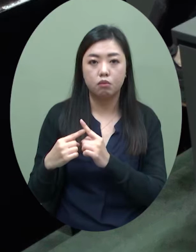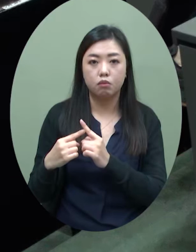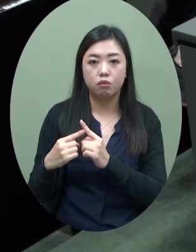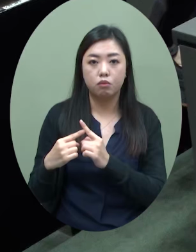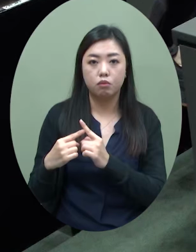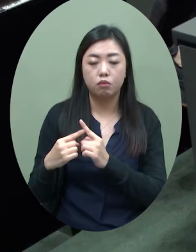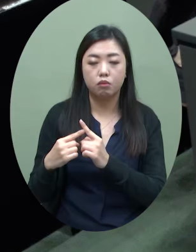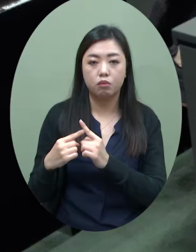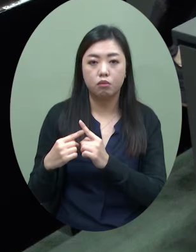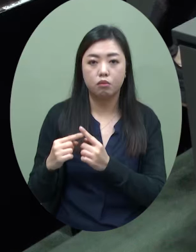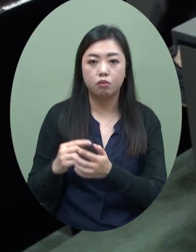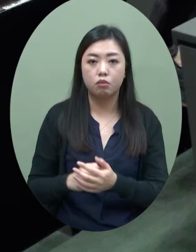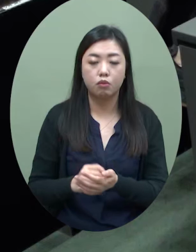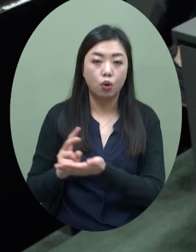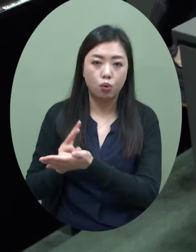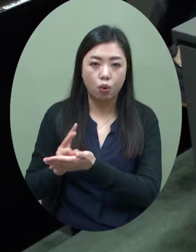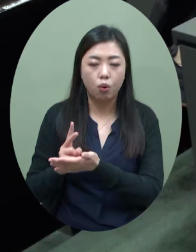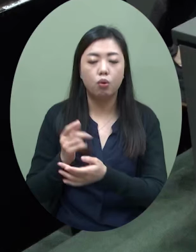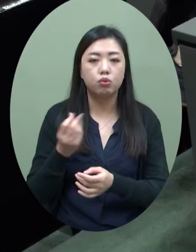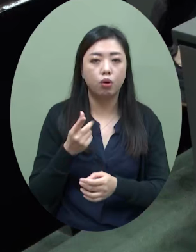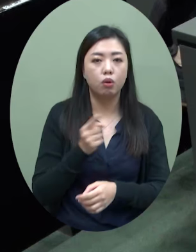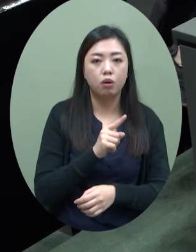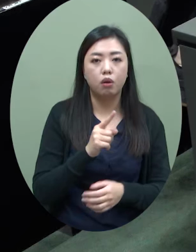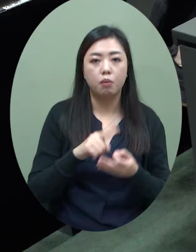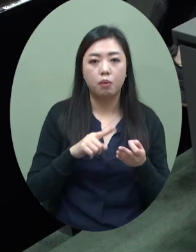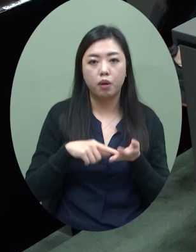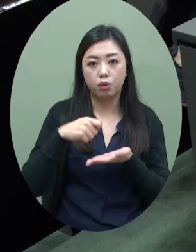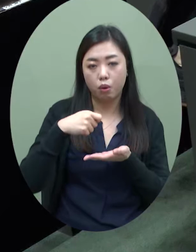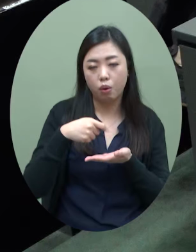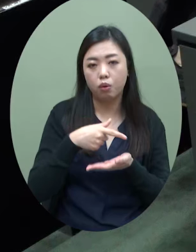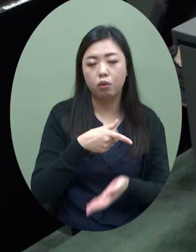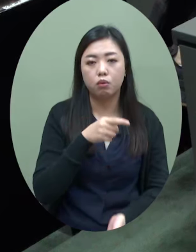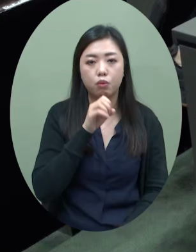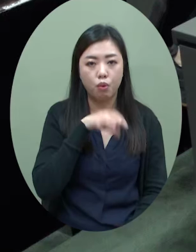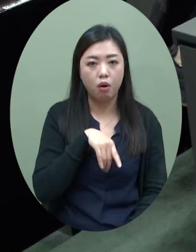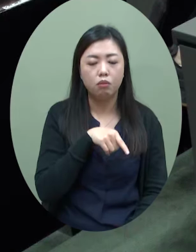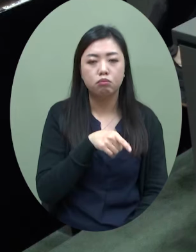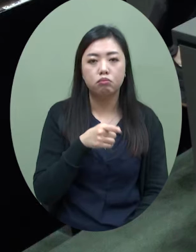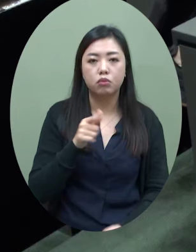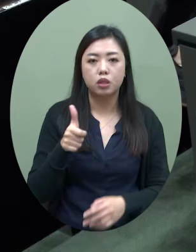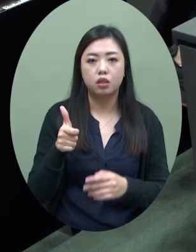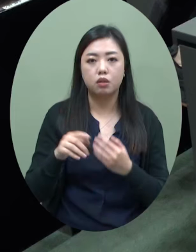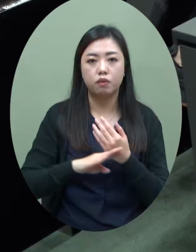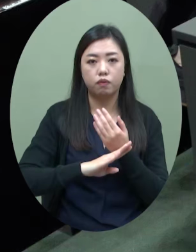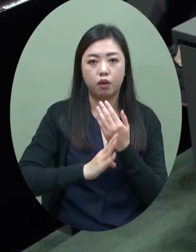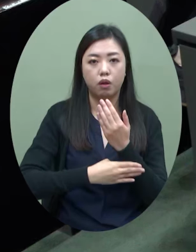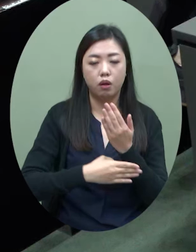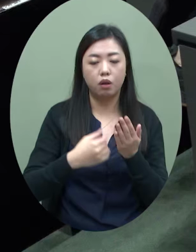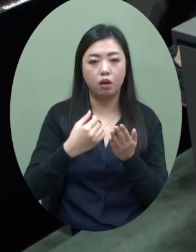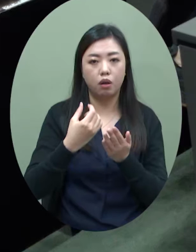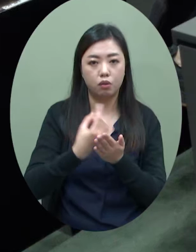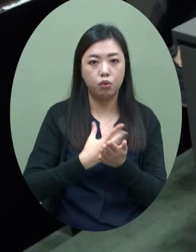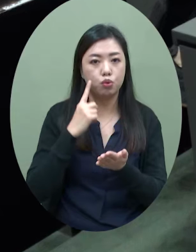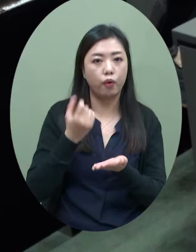Tong, opined that judicial review should be allowed for transparency. What's your point of view on that? And third, for